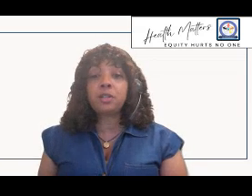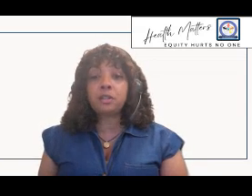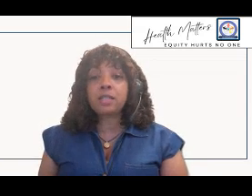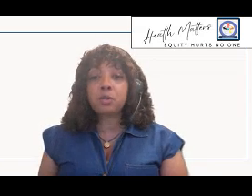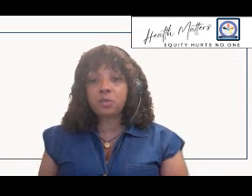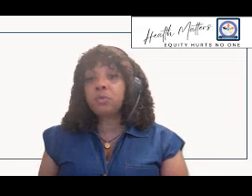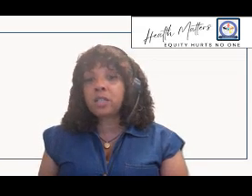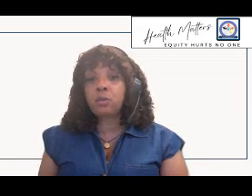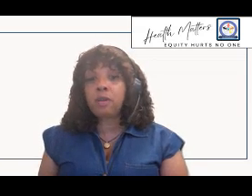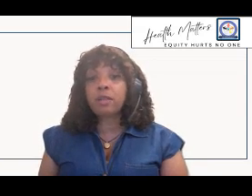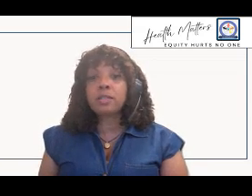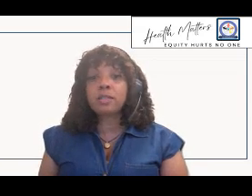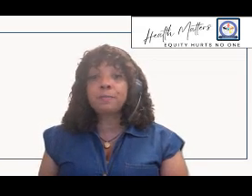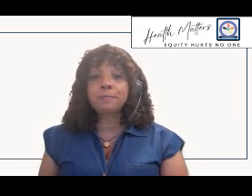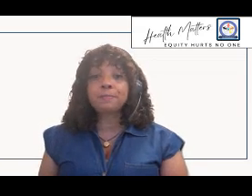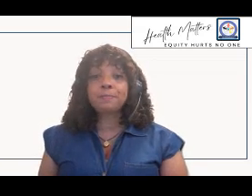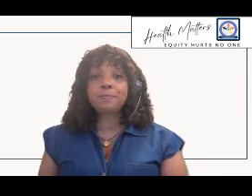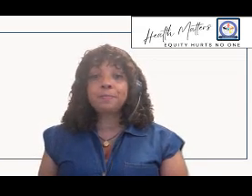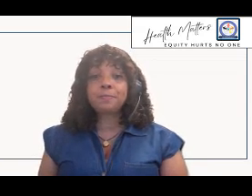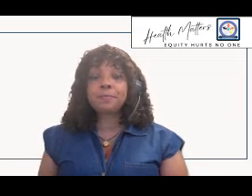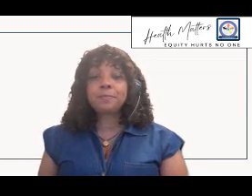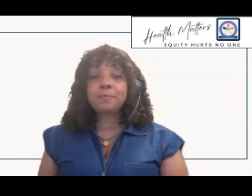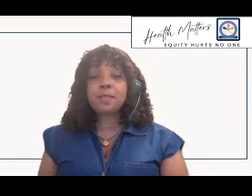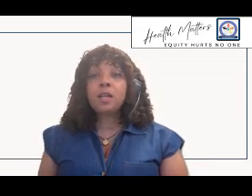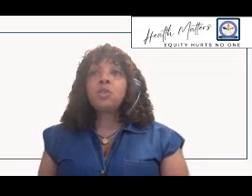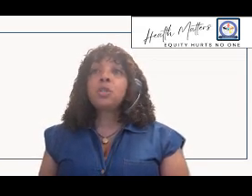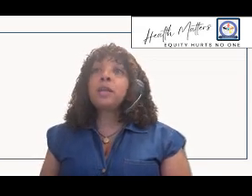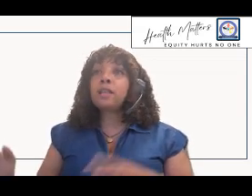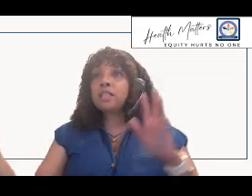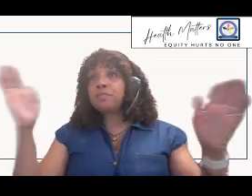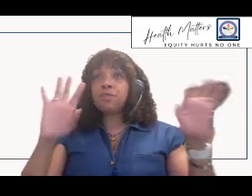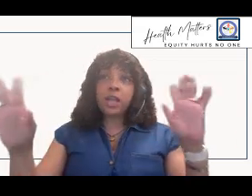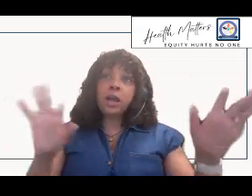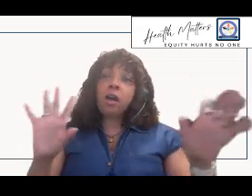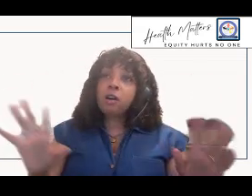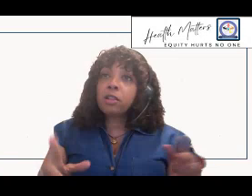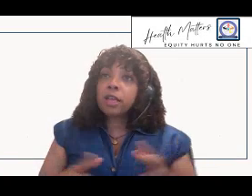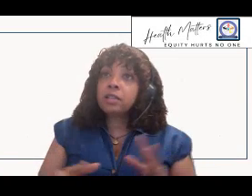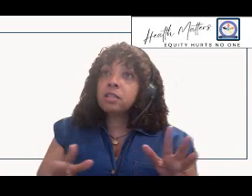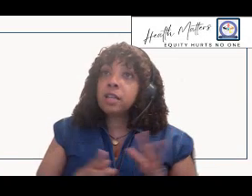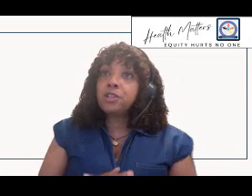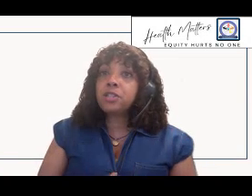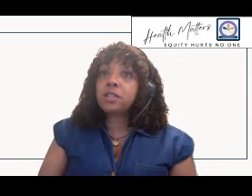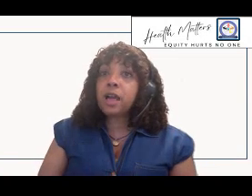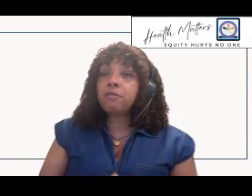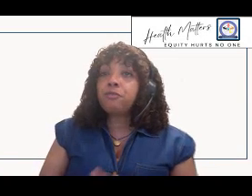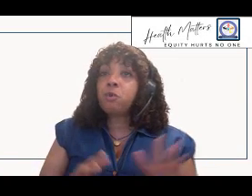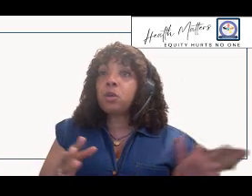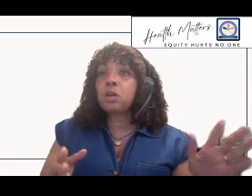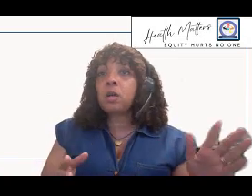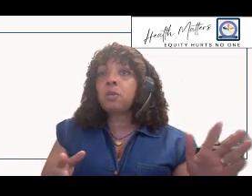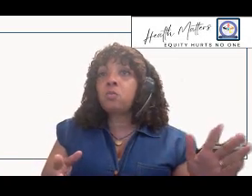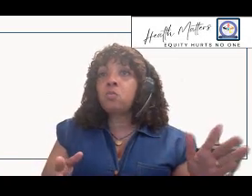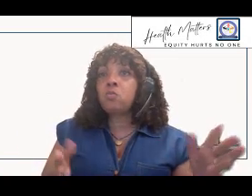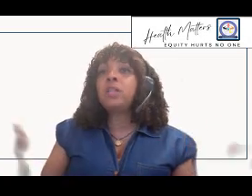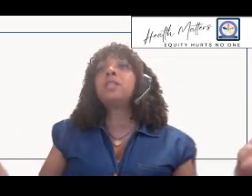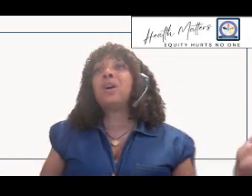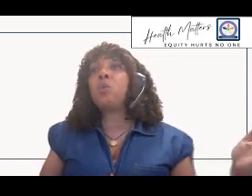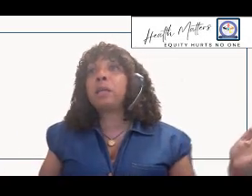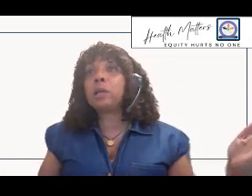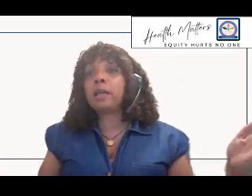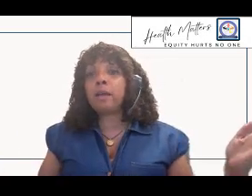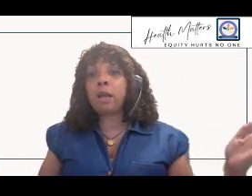it's a good desk reference. So now let's shake off all that and just kind of focus on